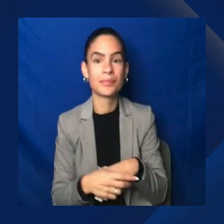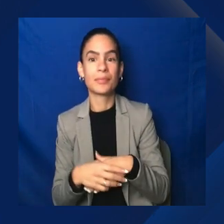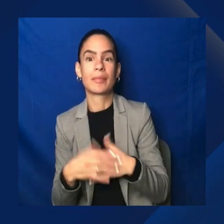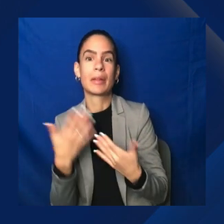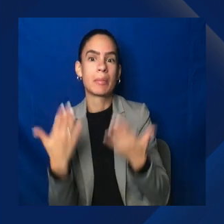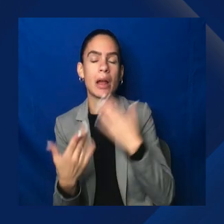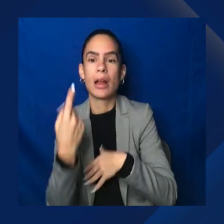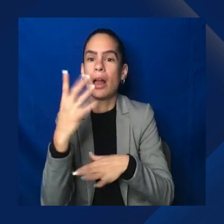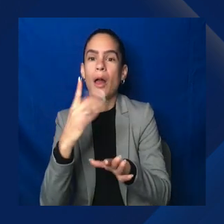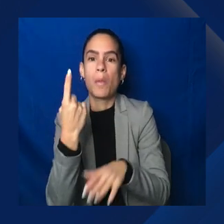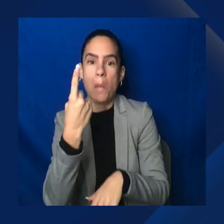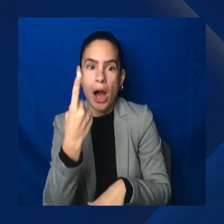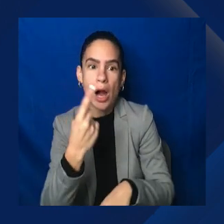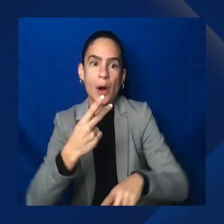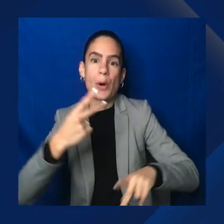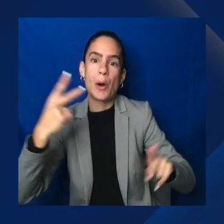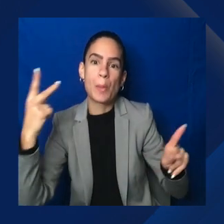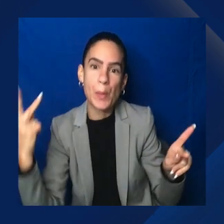being honest.